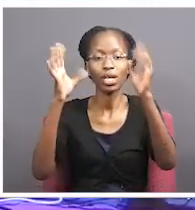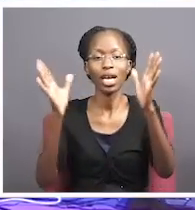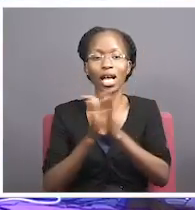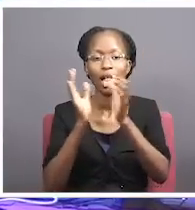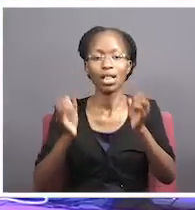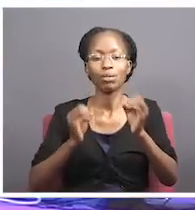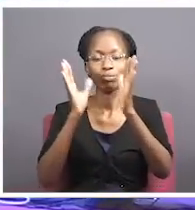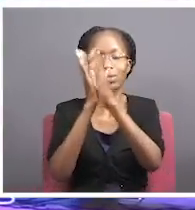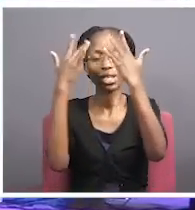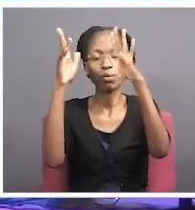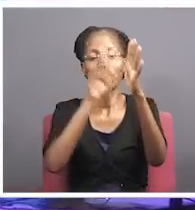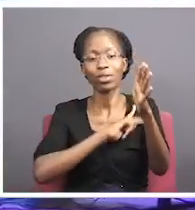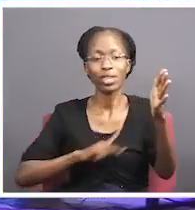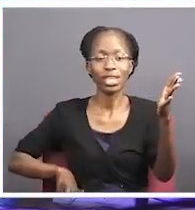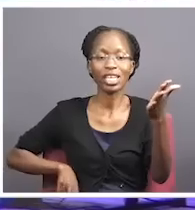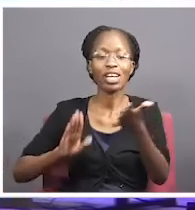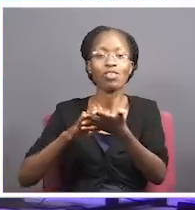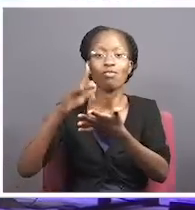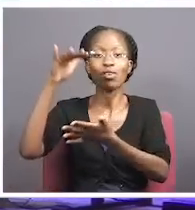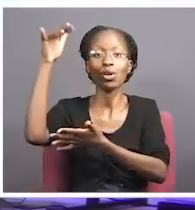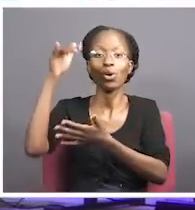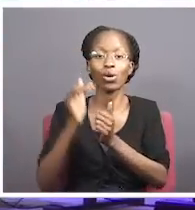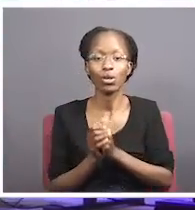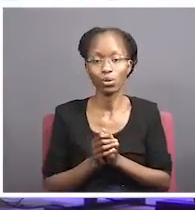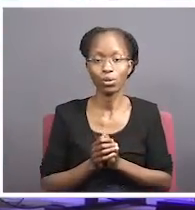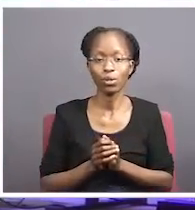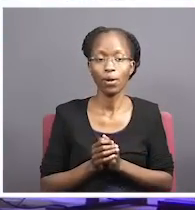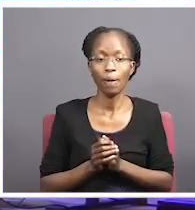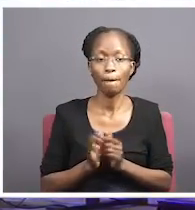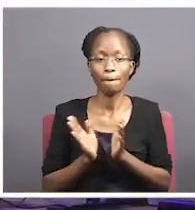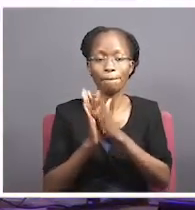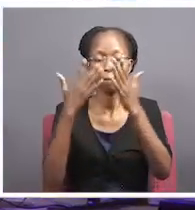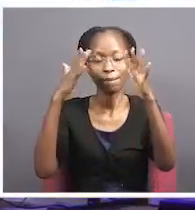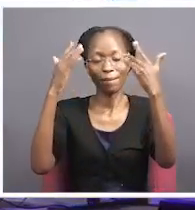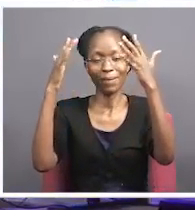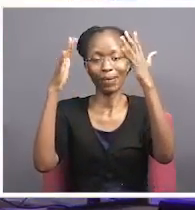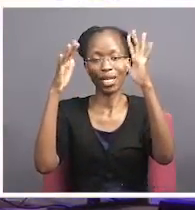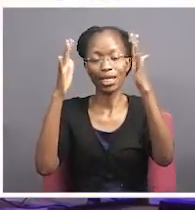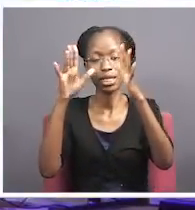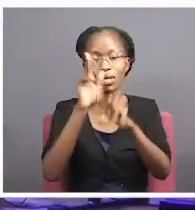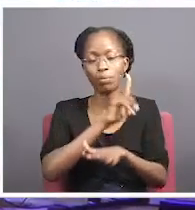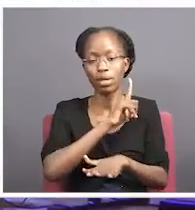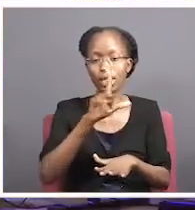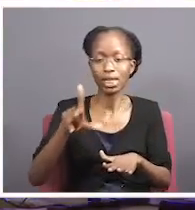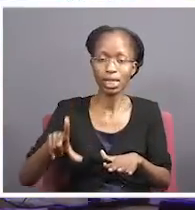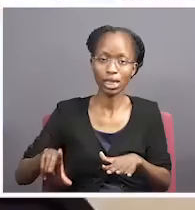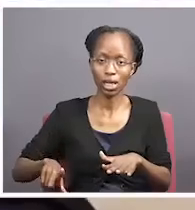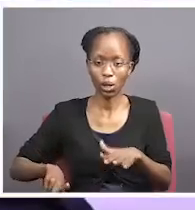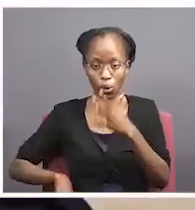Hallelujah, hallelujah. Come on, somebody just celebrate the King of Glory. That is not enough. Come on,